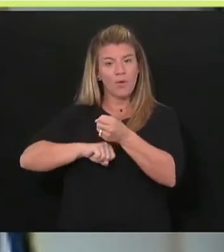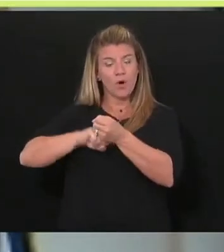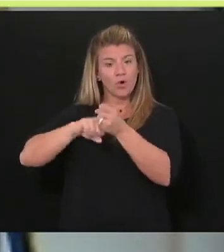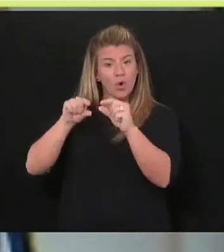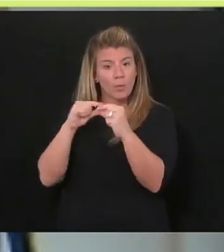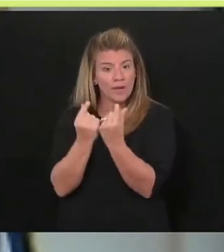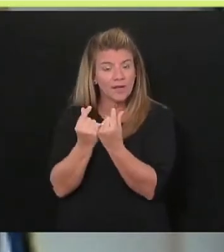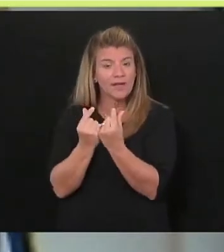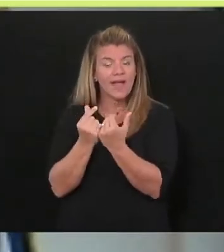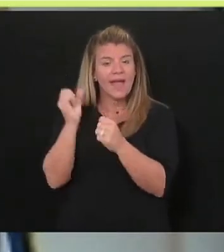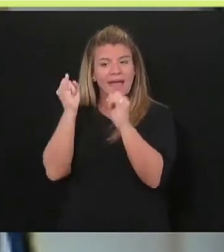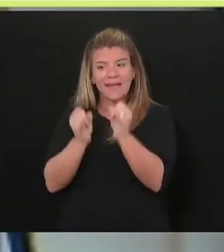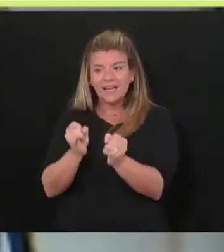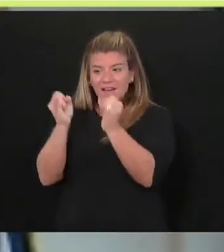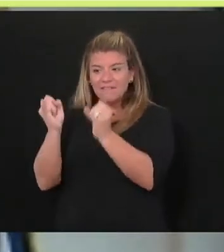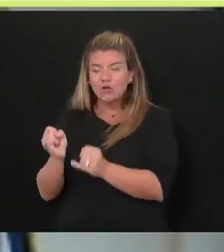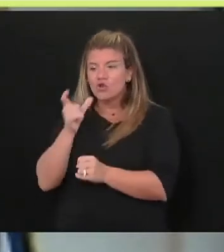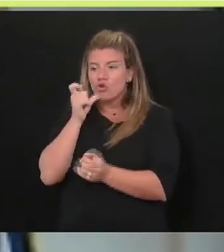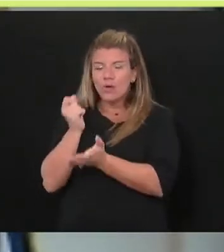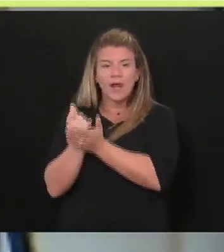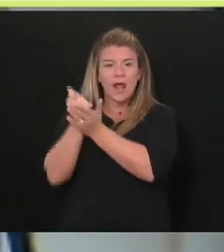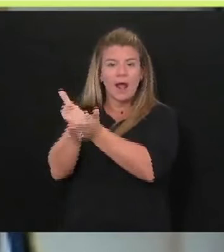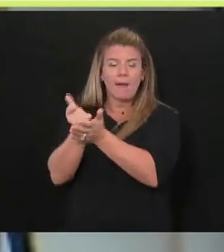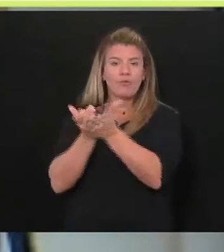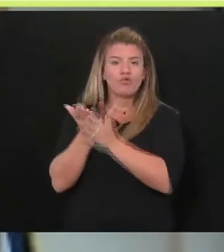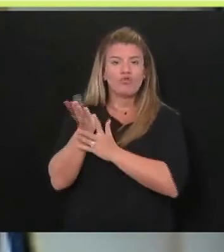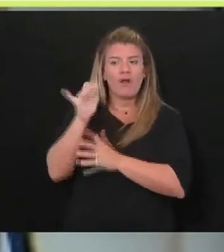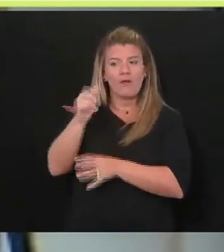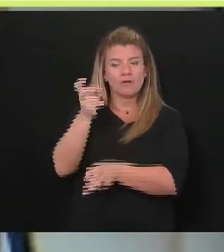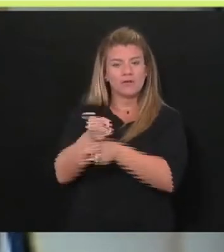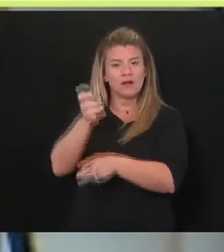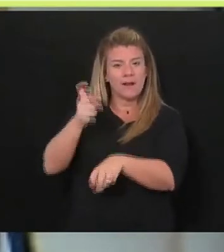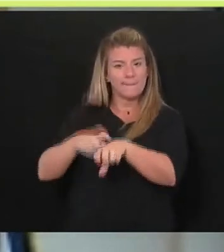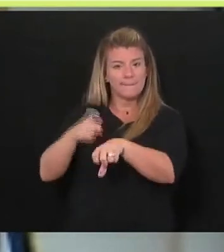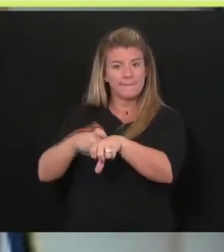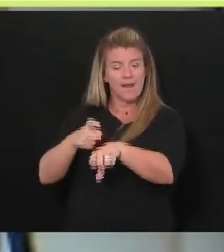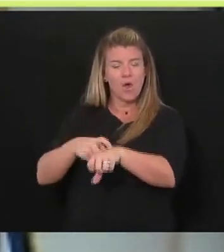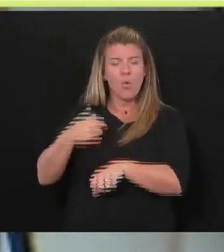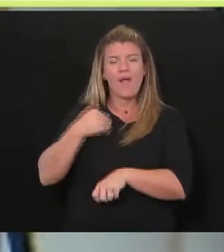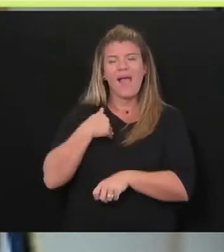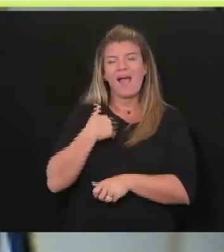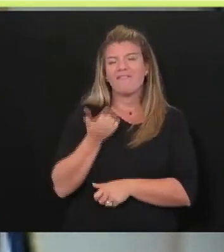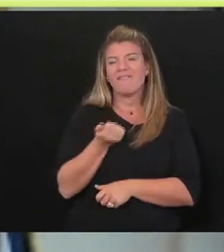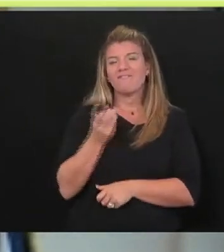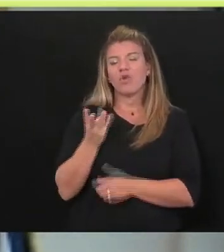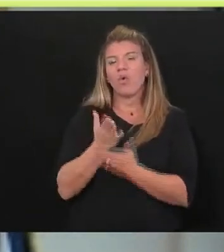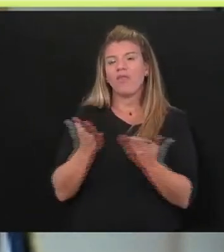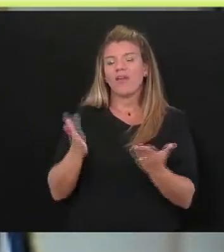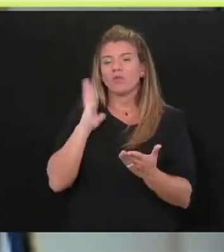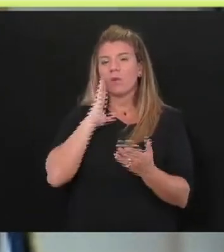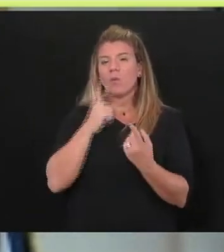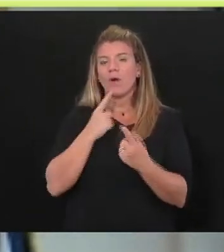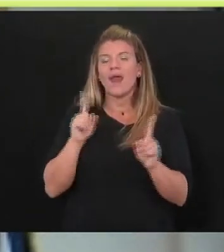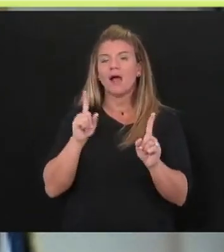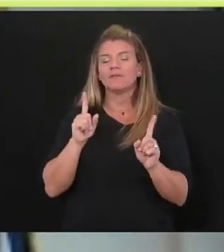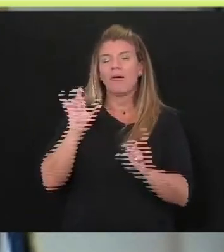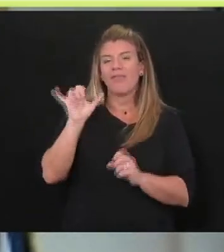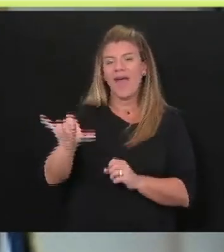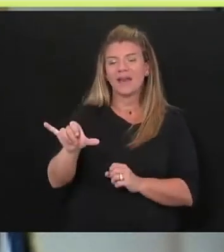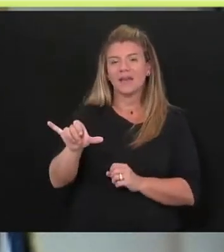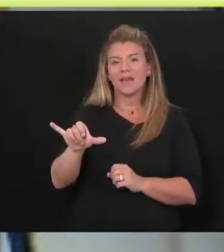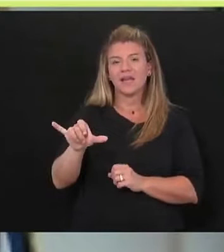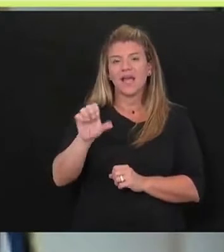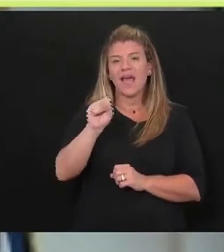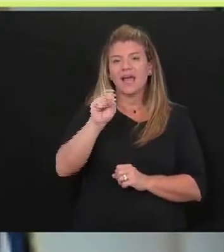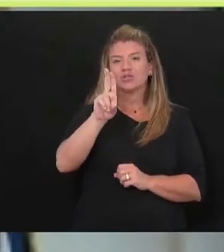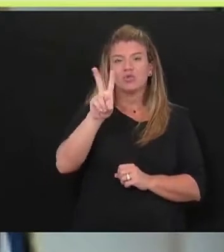and individuals who can assist them through tough times. We have a couple of things we'll be announcing on with regard to